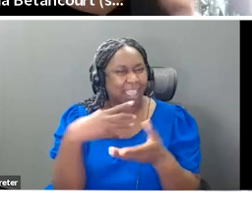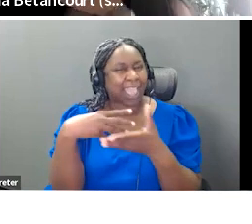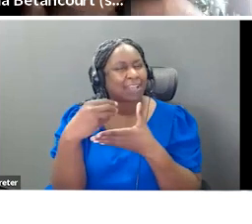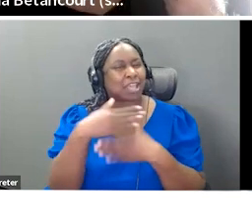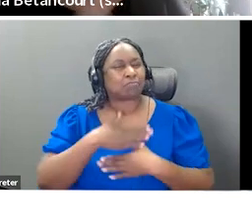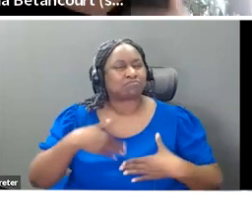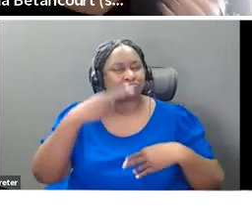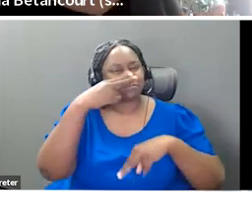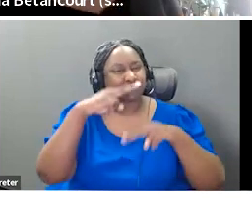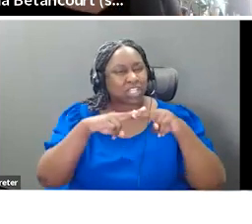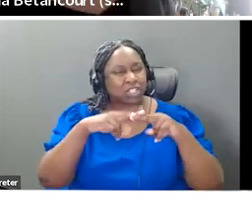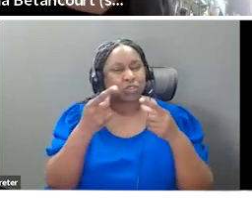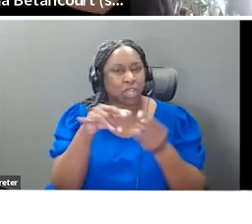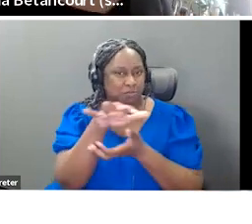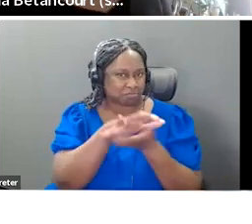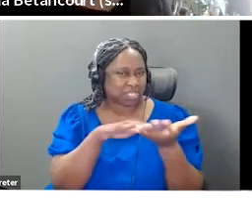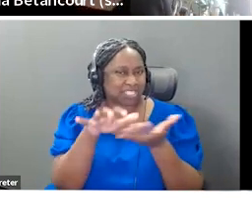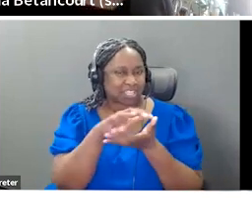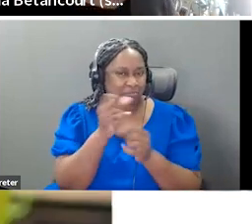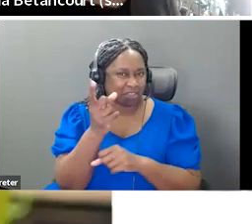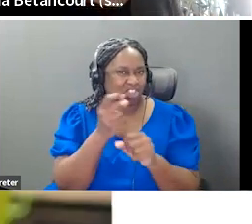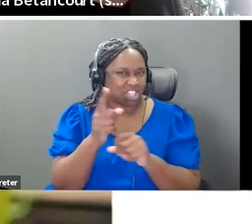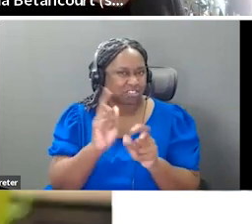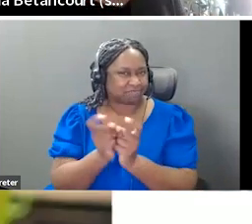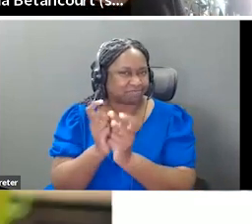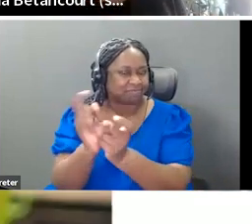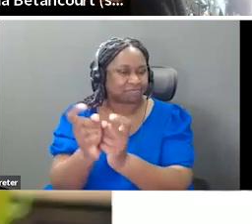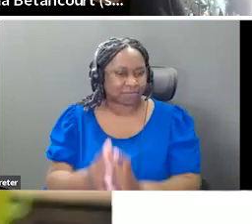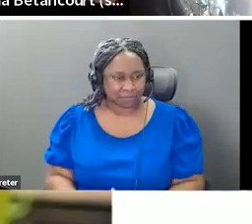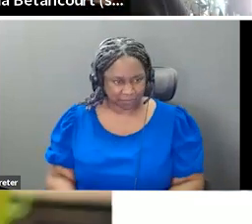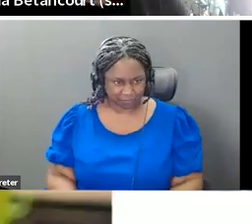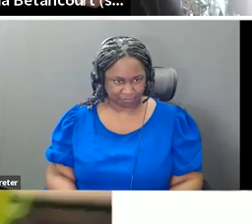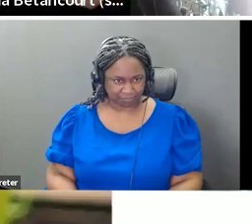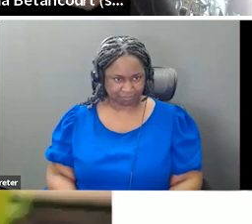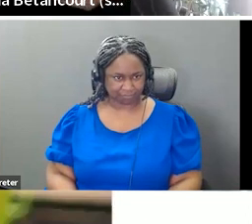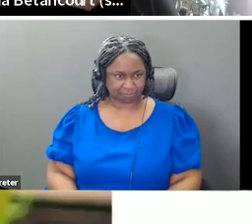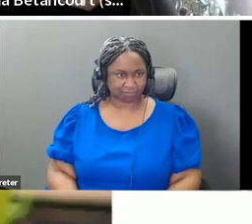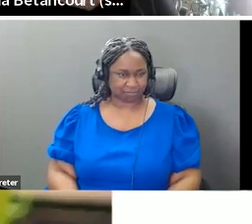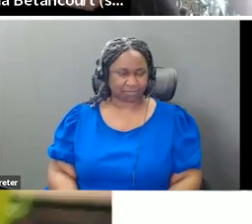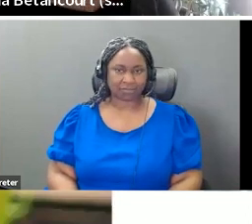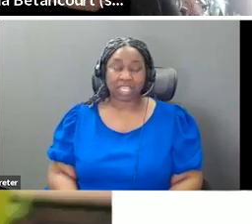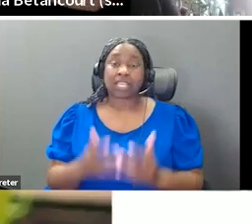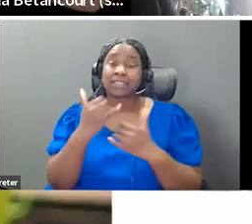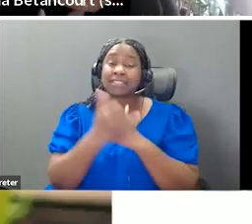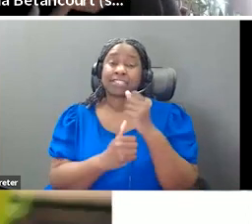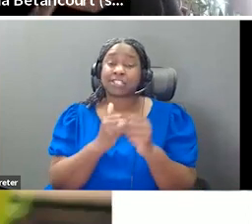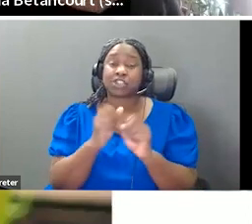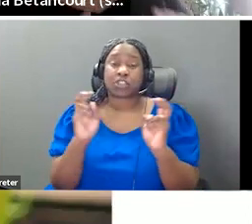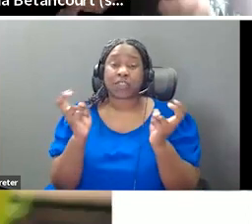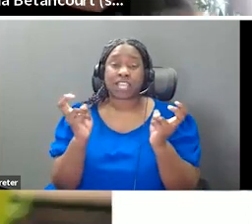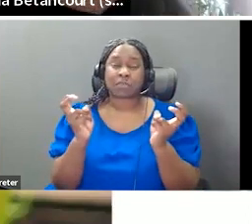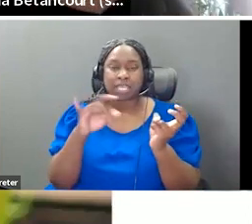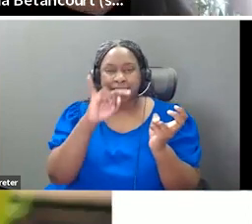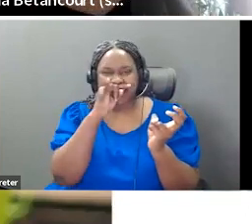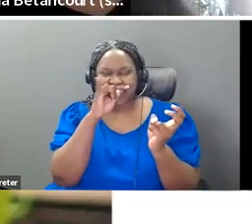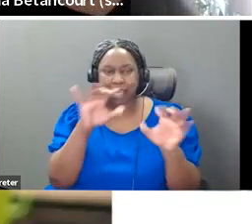So we really try to mix it up year to year. The theme this year too was like really active kids, but